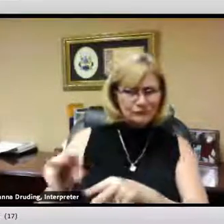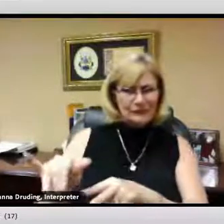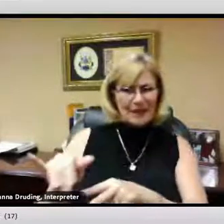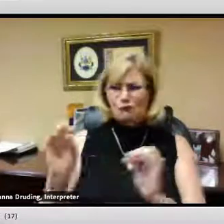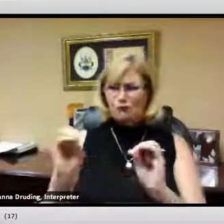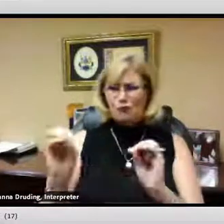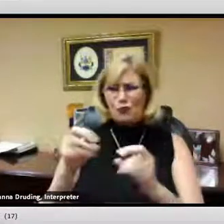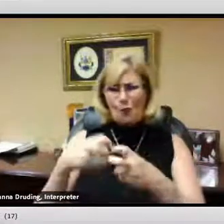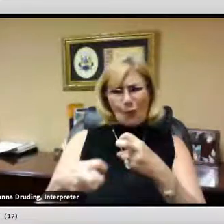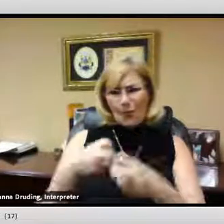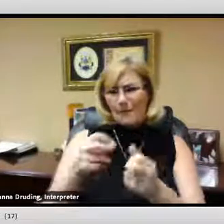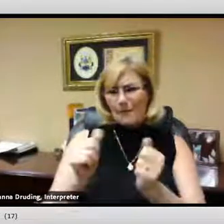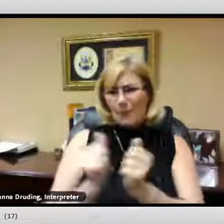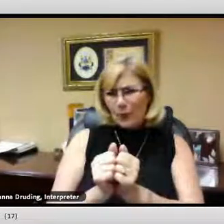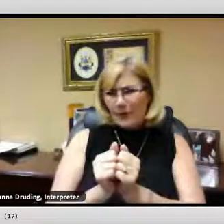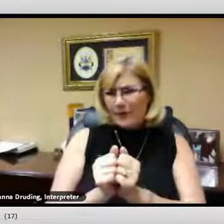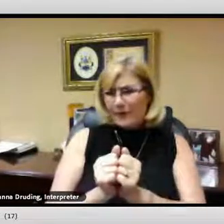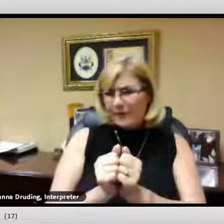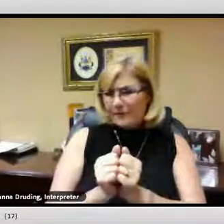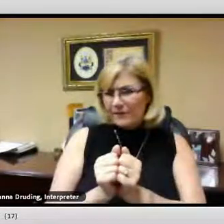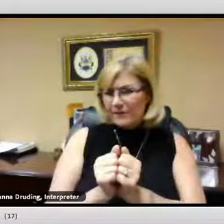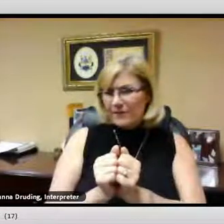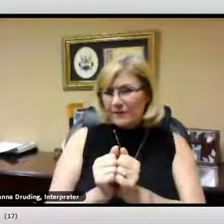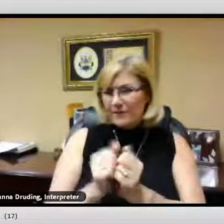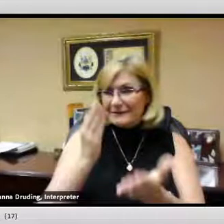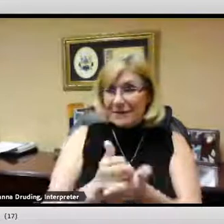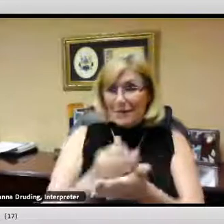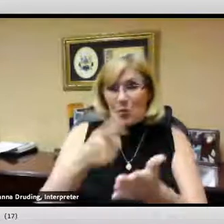problem with